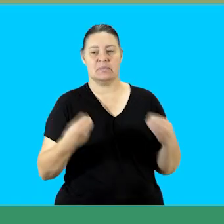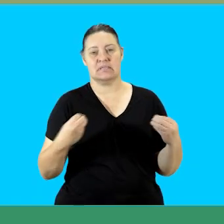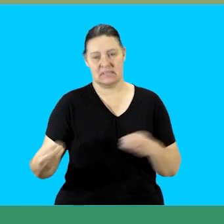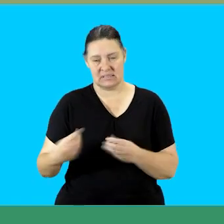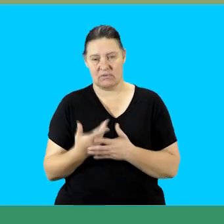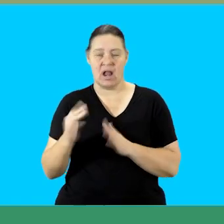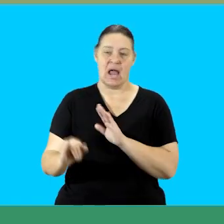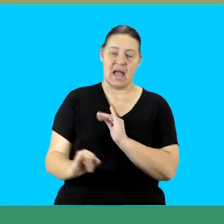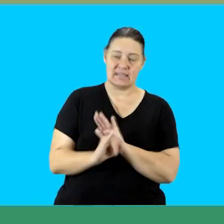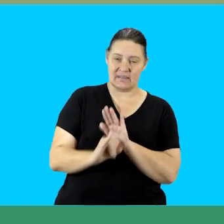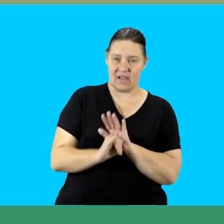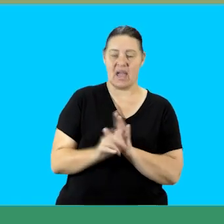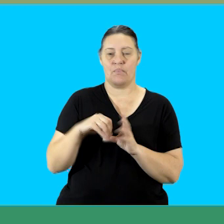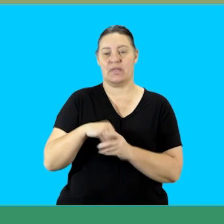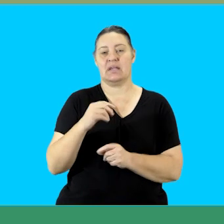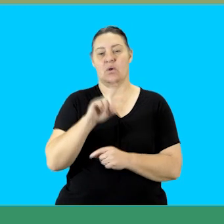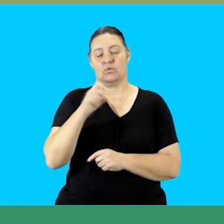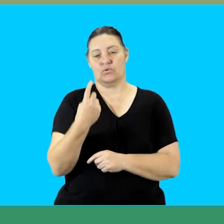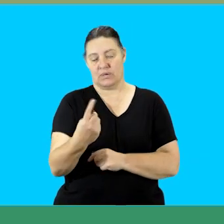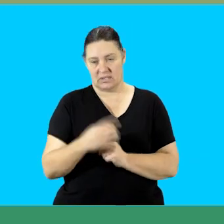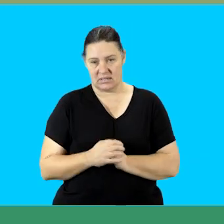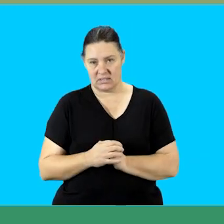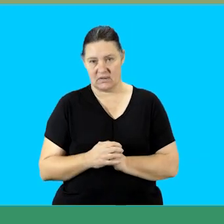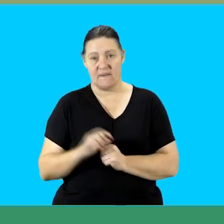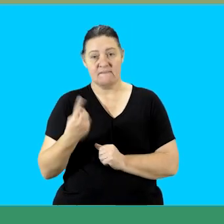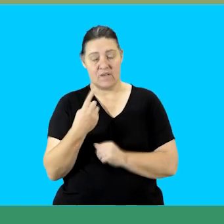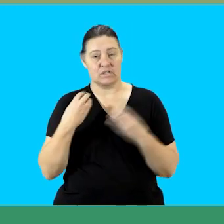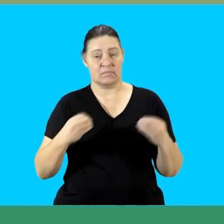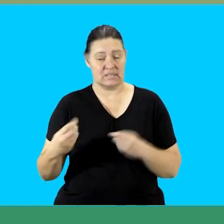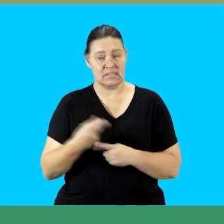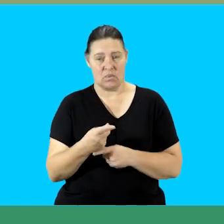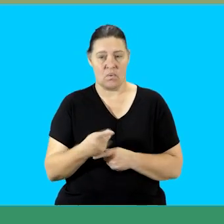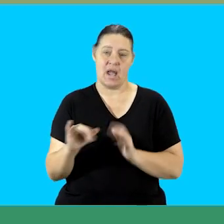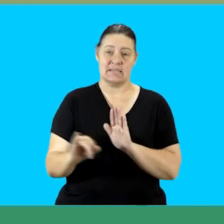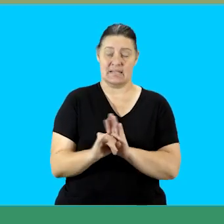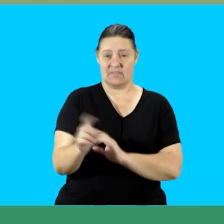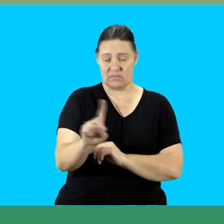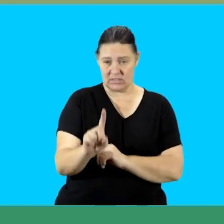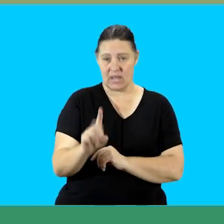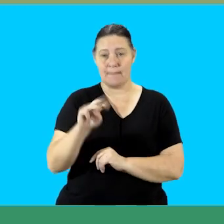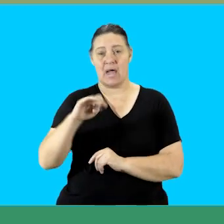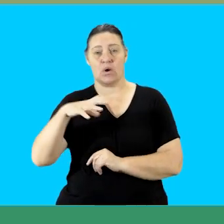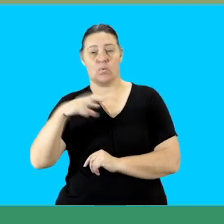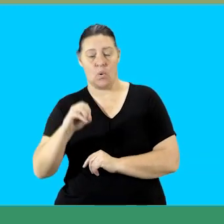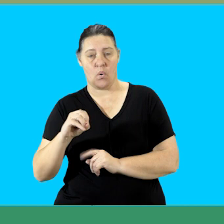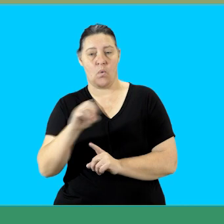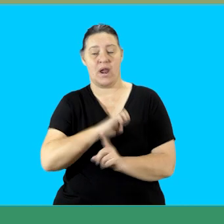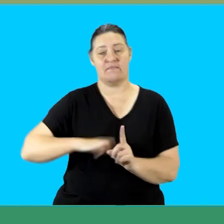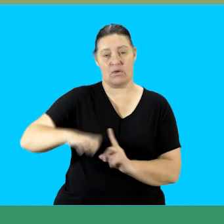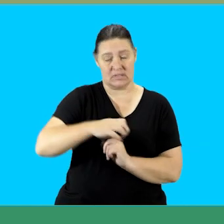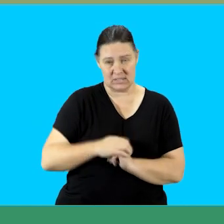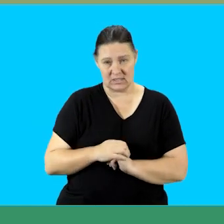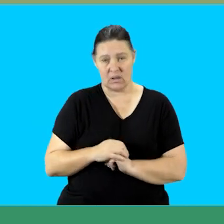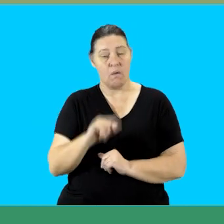control ES has over each business environment identified in question 1. The first business environment that we